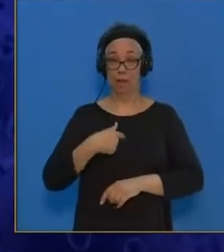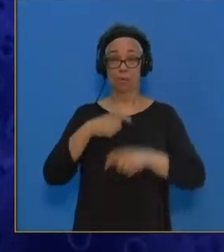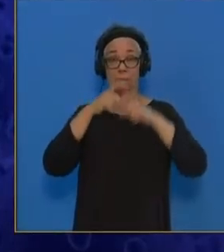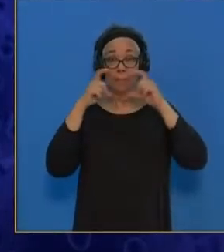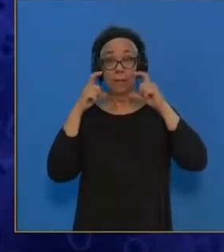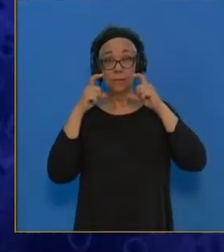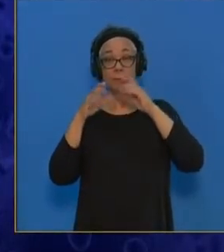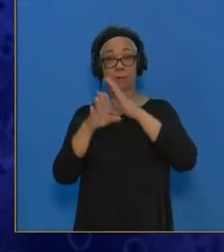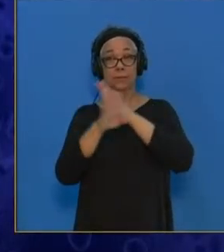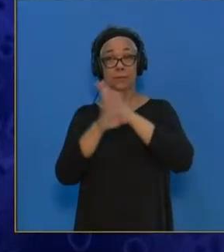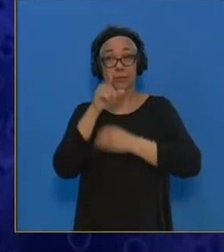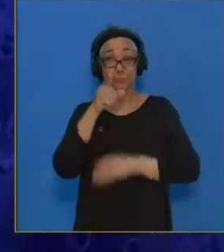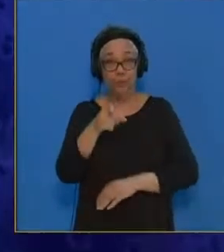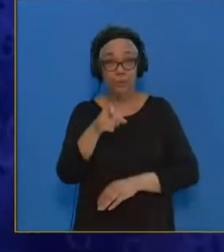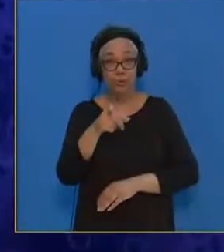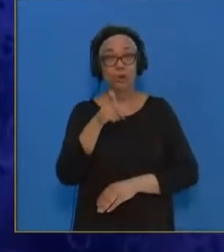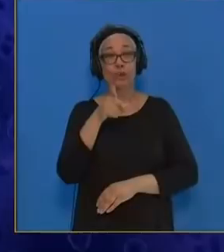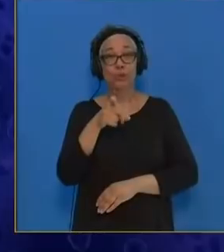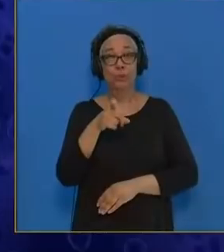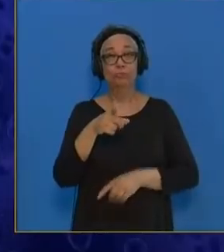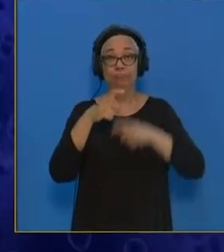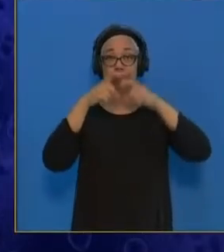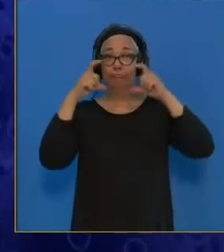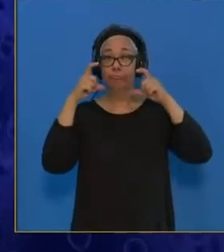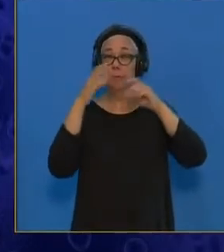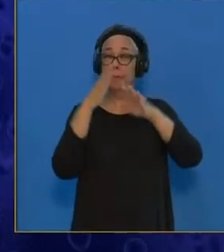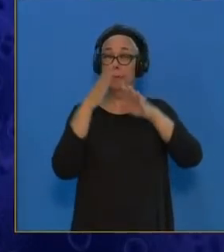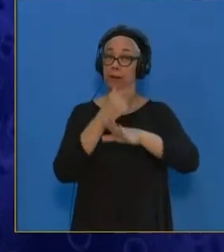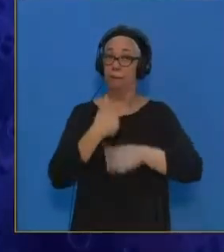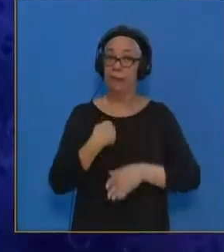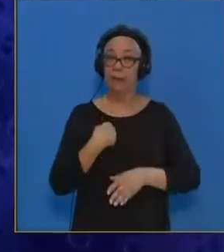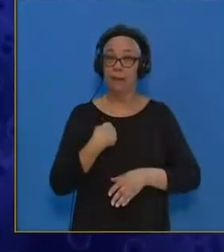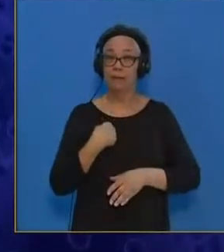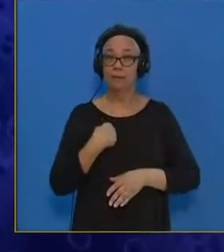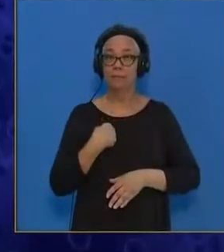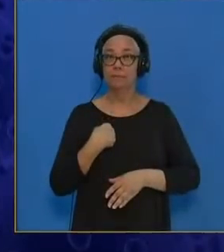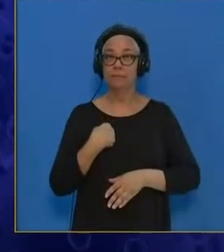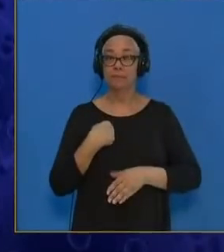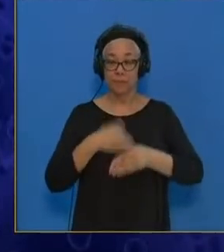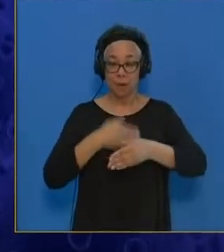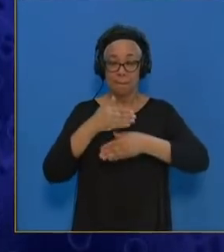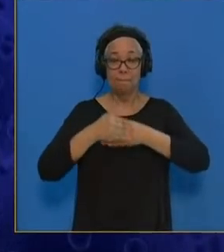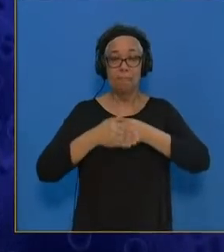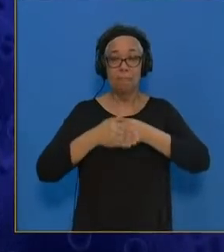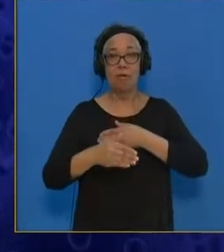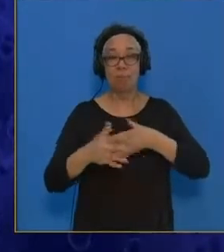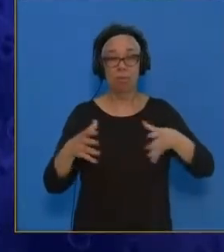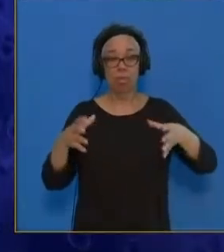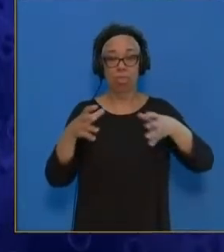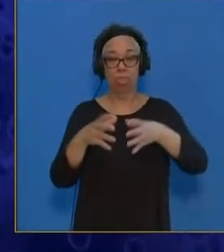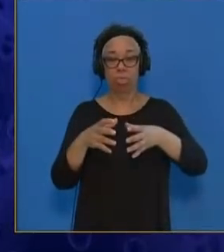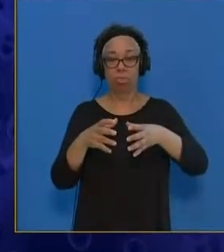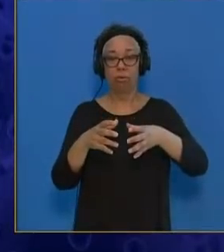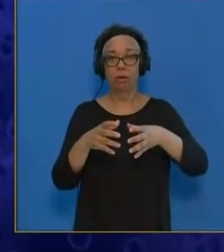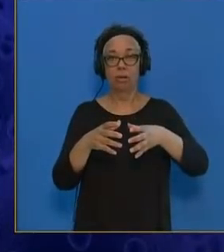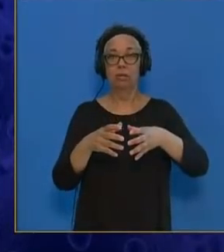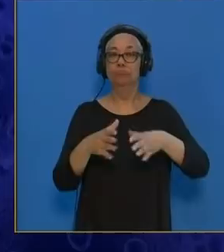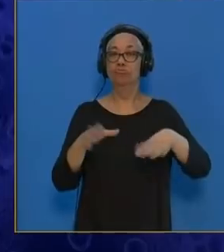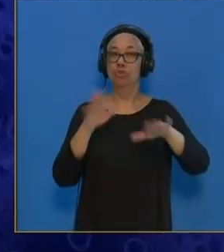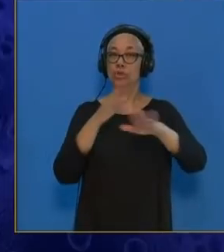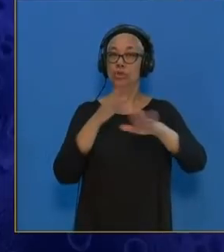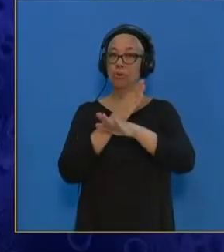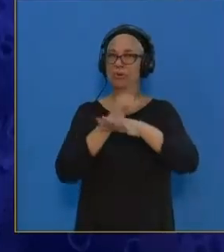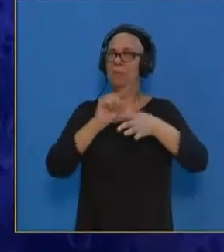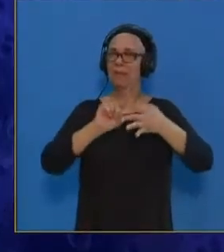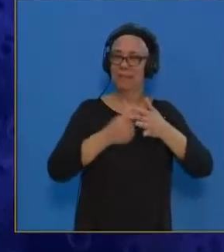to protect you, and you wear a mask to protect me. Beyond the containment measures we placed at the border during the initial